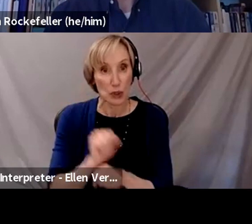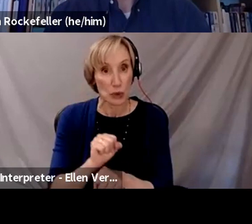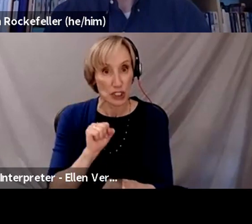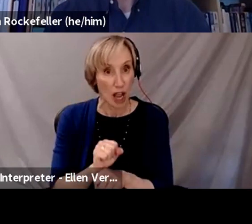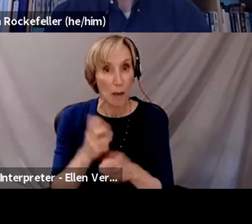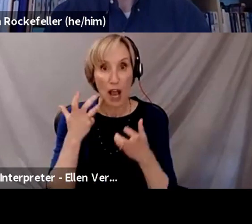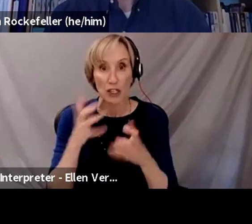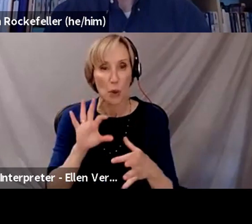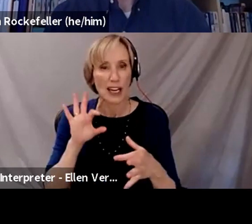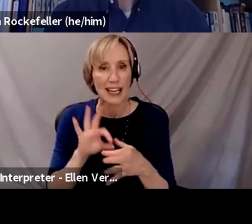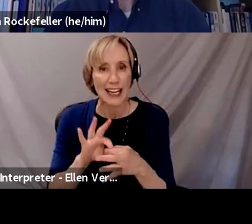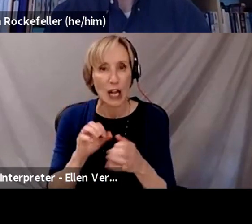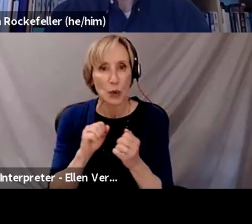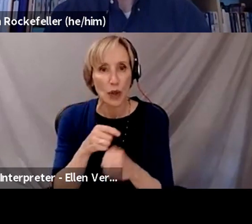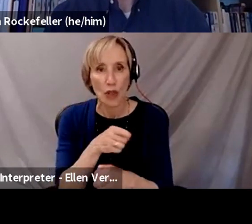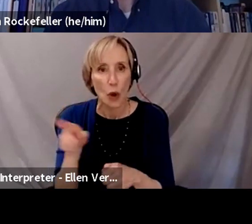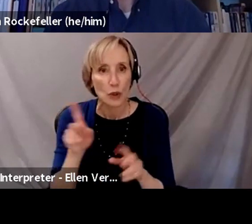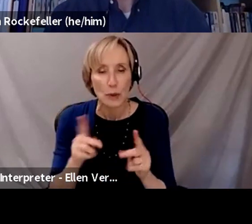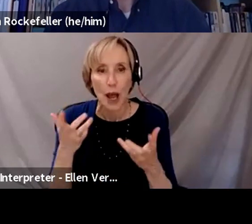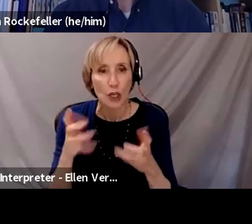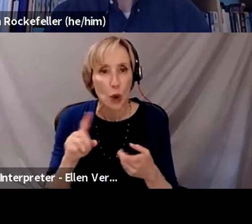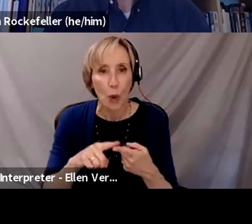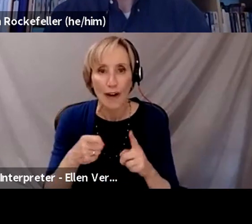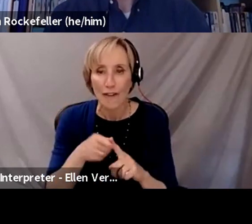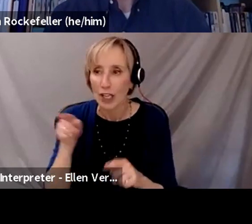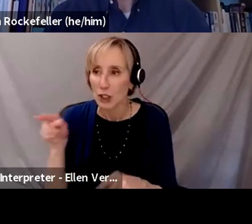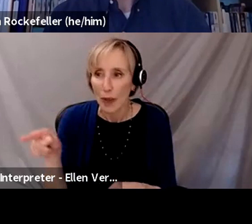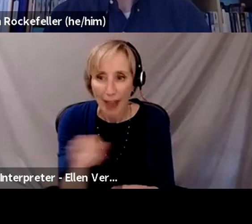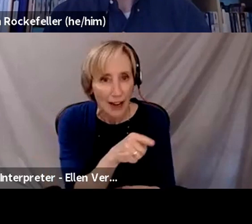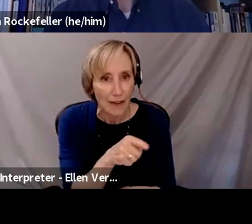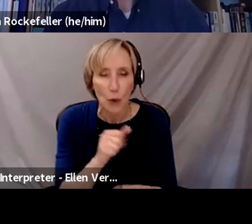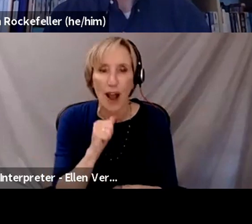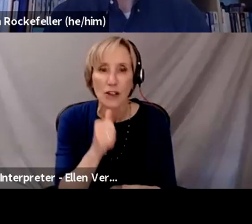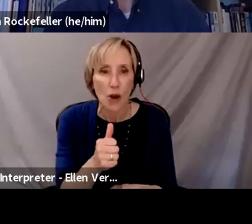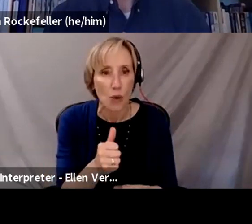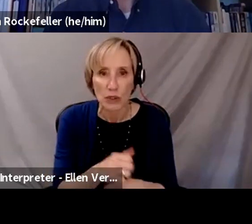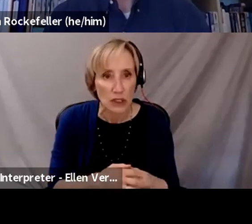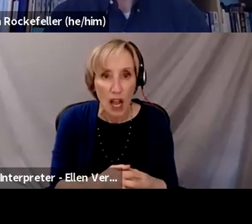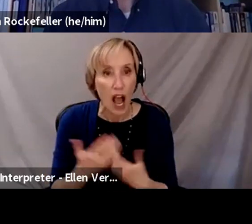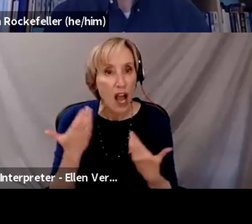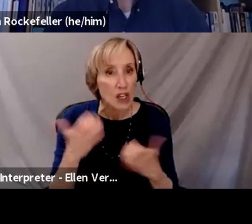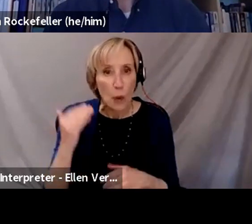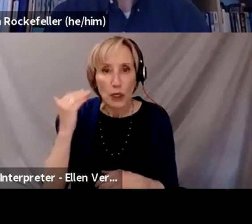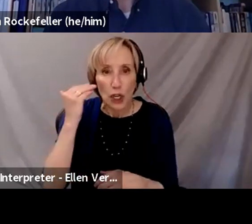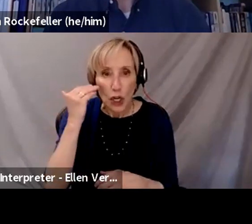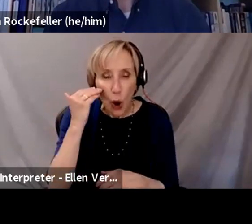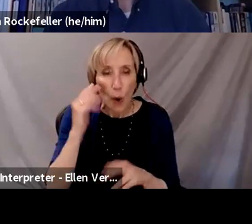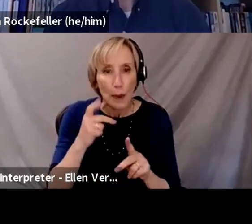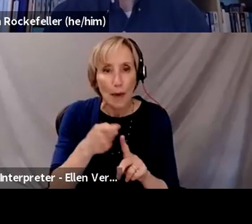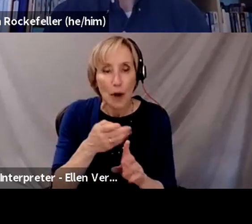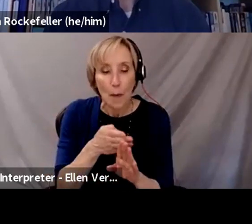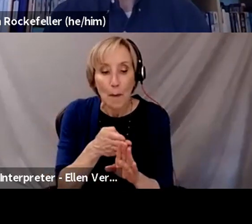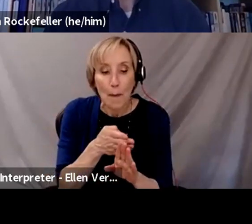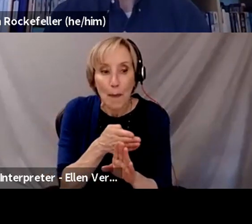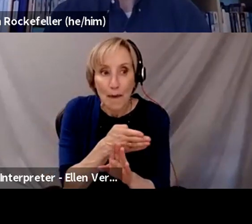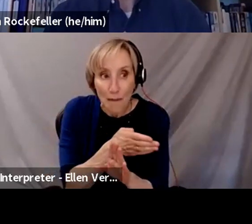my coworkers because I don't want to be friends with any of these people. I don't want to know people from before I'm the